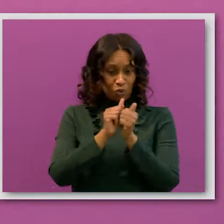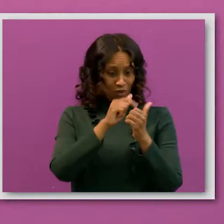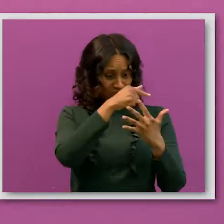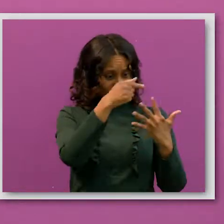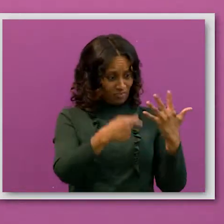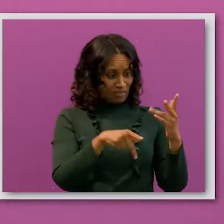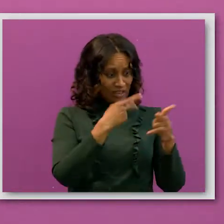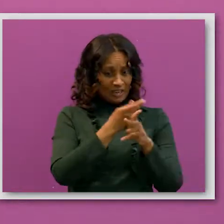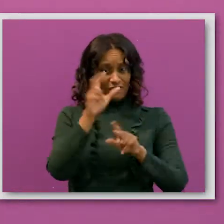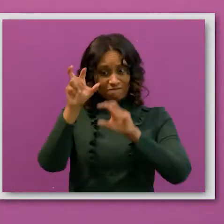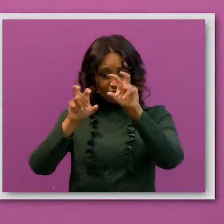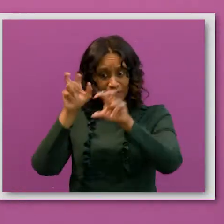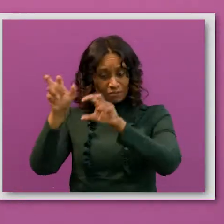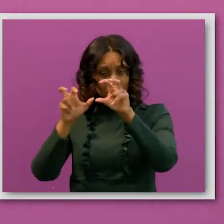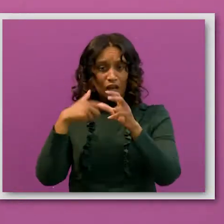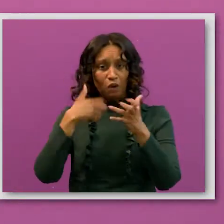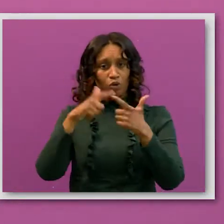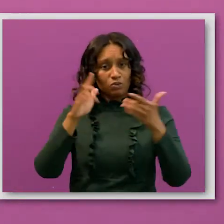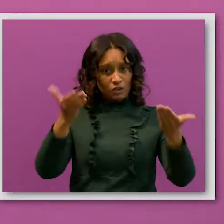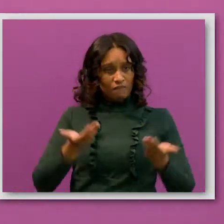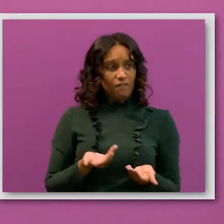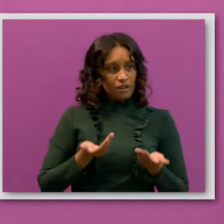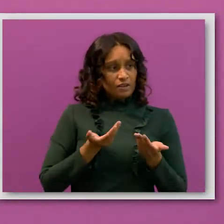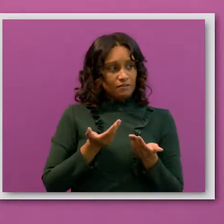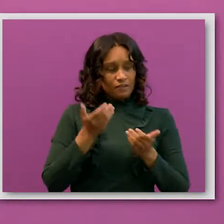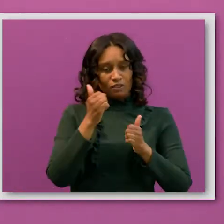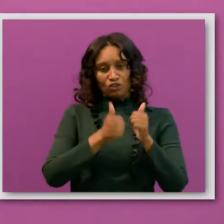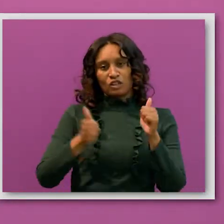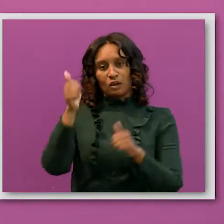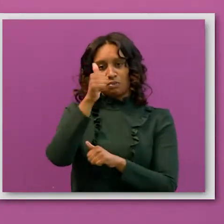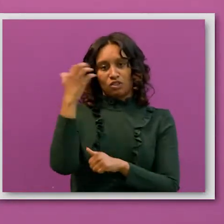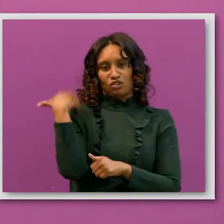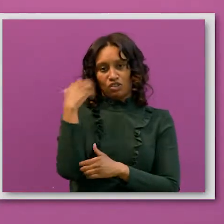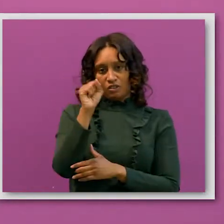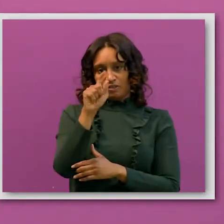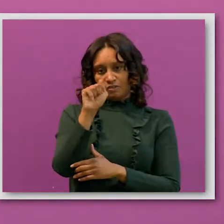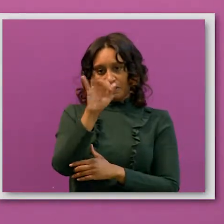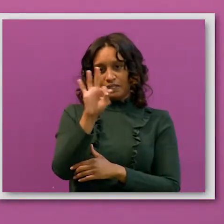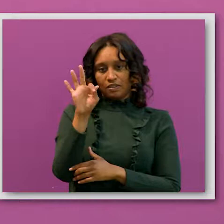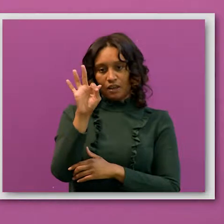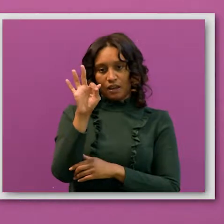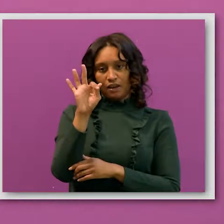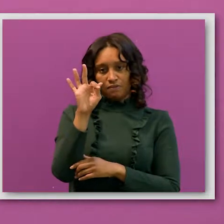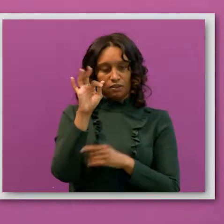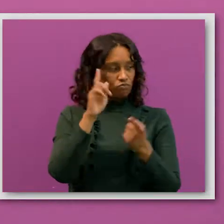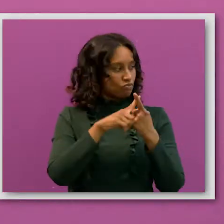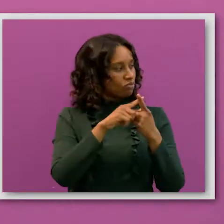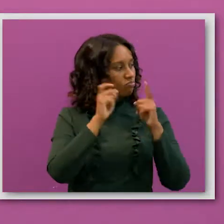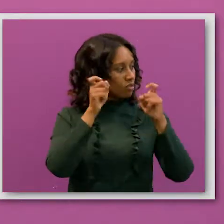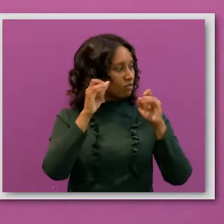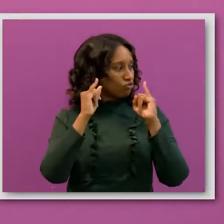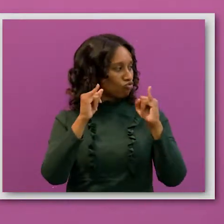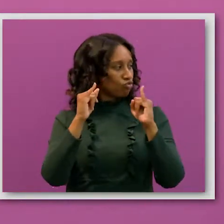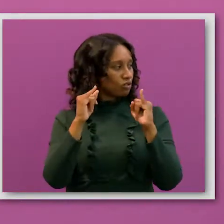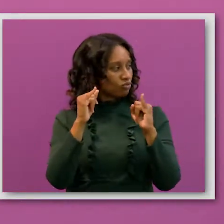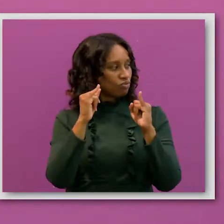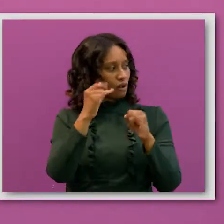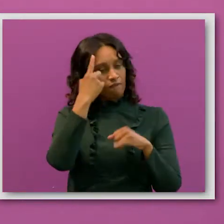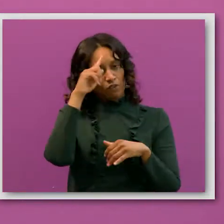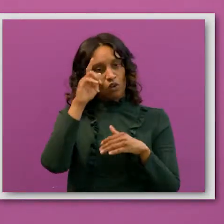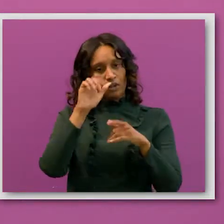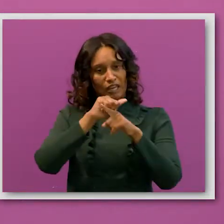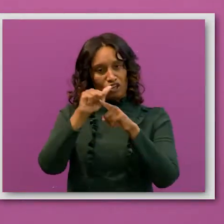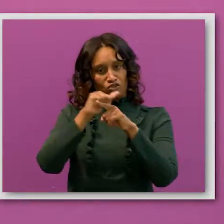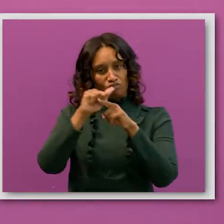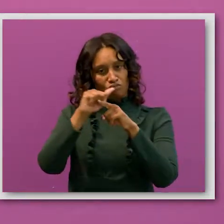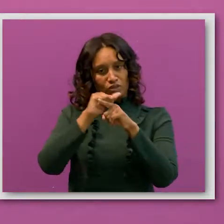of investments in mind, I want to invite the Deputy Chief of Staff, Lindsay Parker, back up to give you the instructions for the